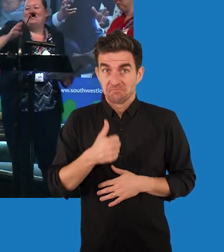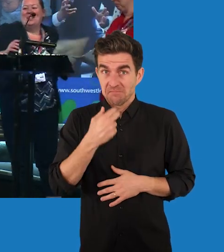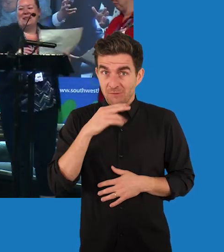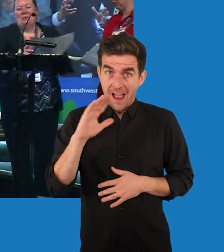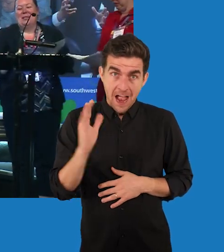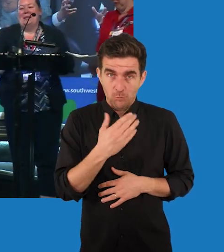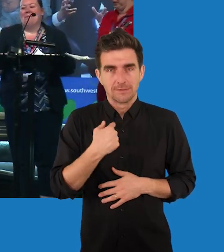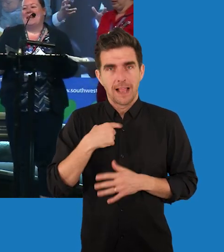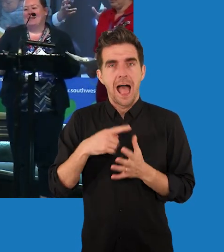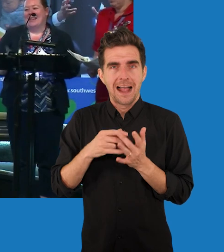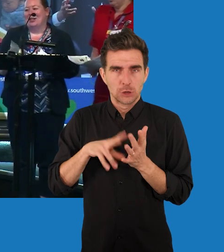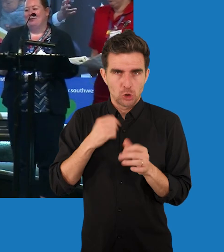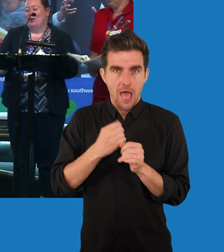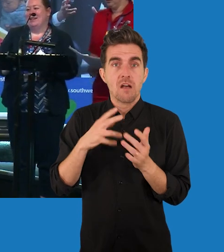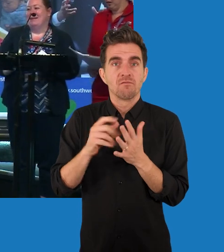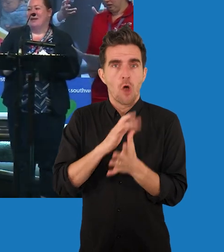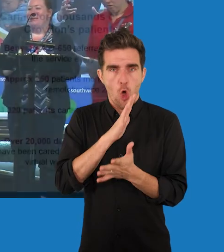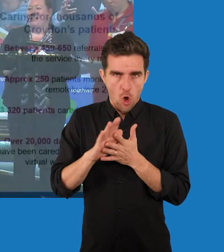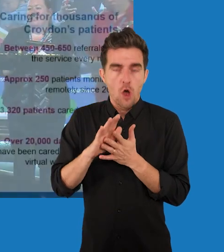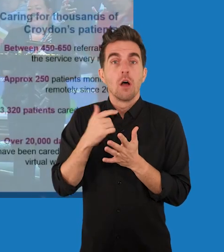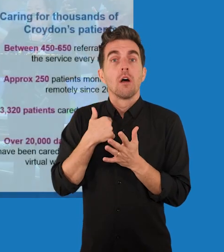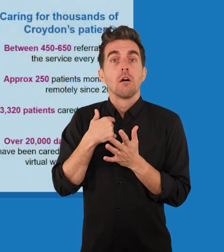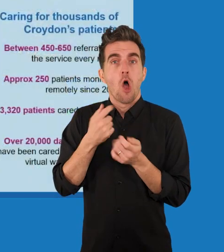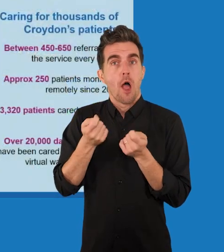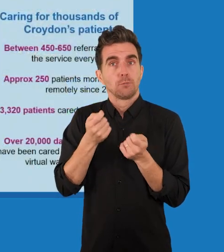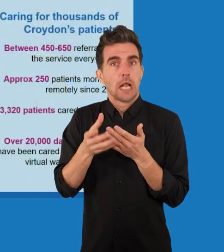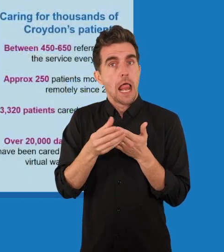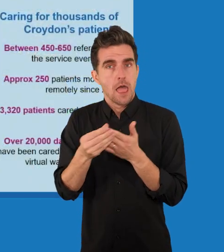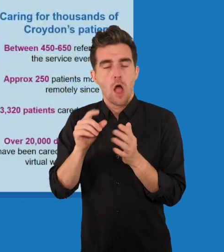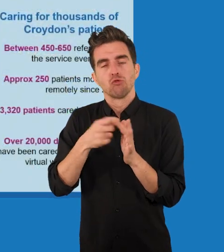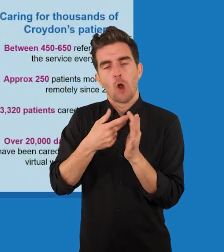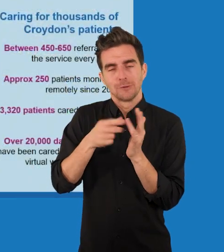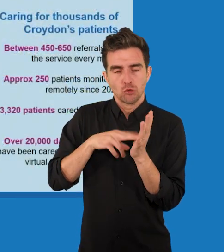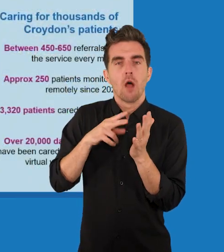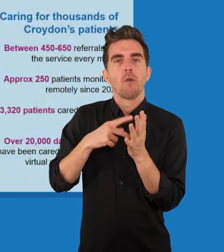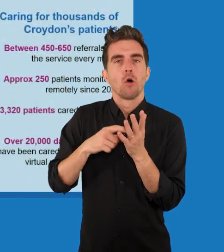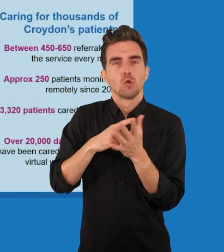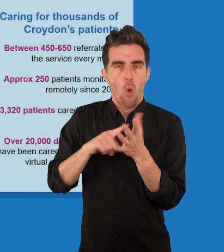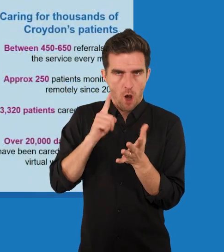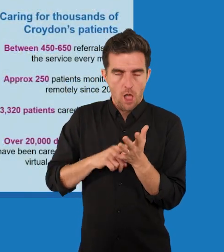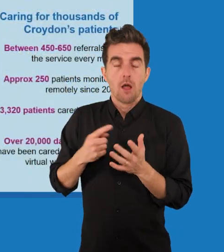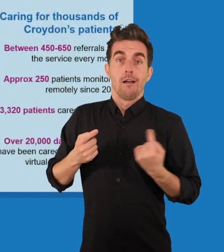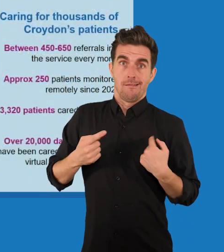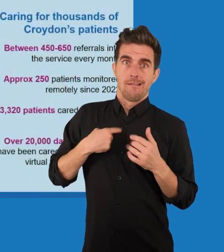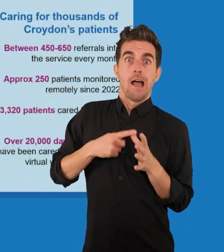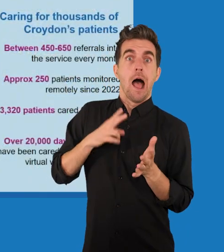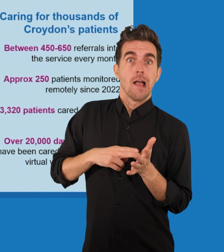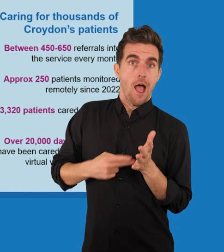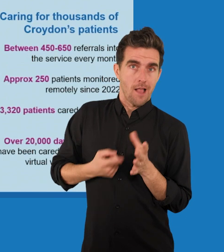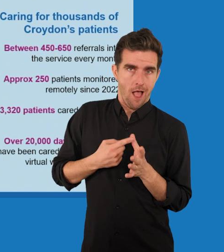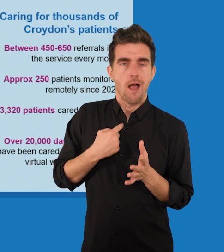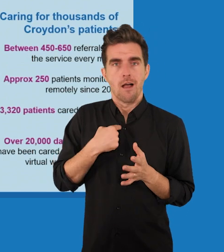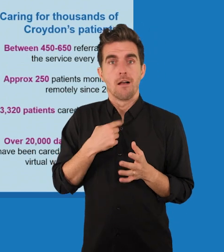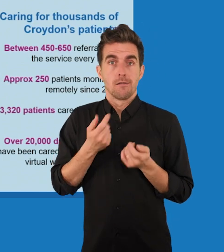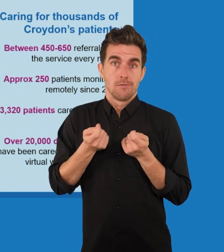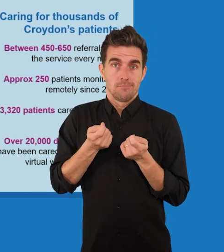Good afternoon, everybody. My name is Aisling Vaugh, and I am the operational lead for the Croydon Virtual Ward. And I'm Anna Ryan, one